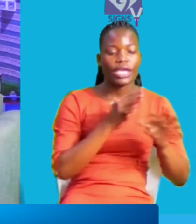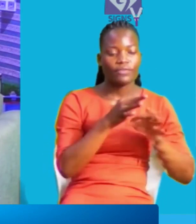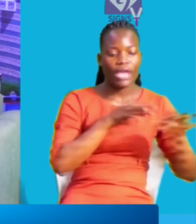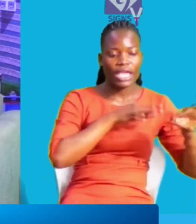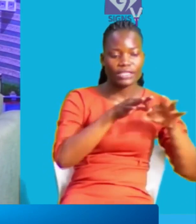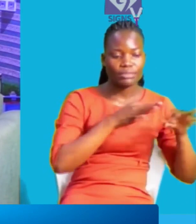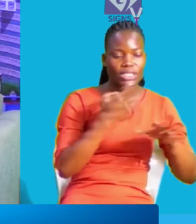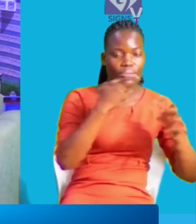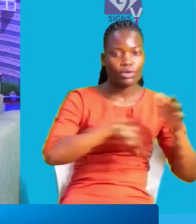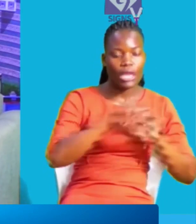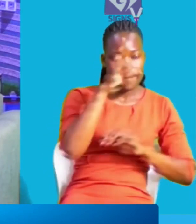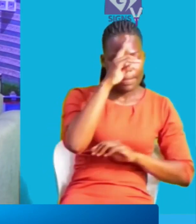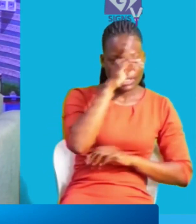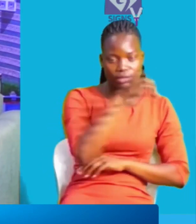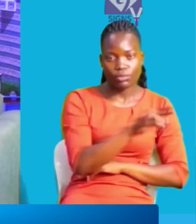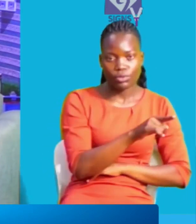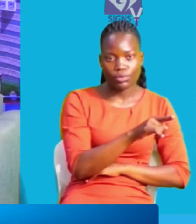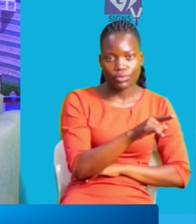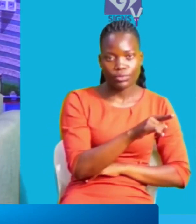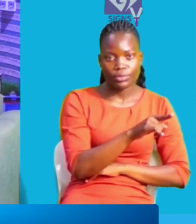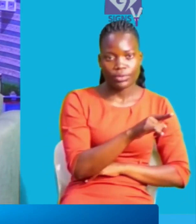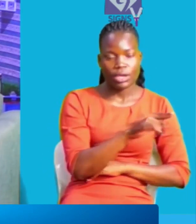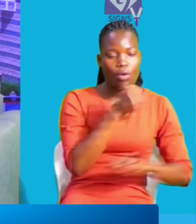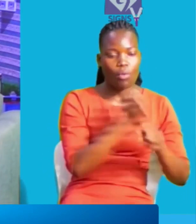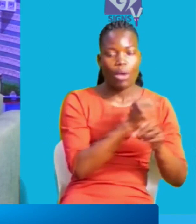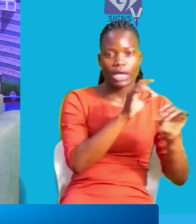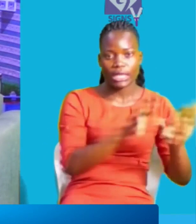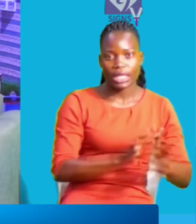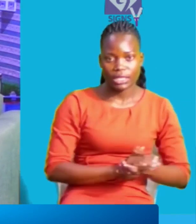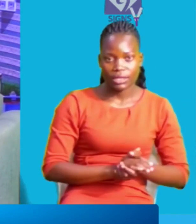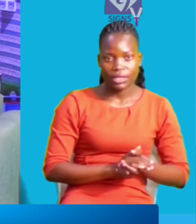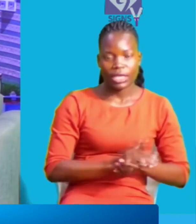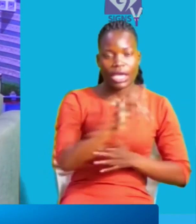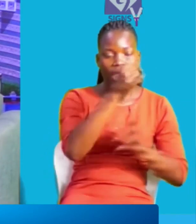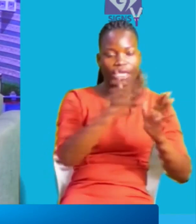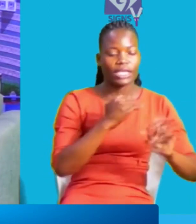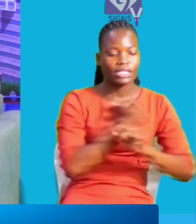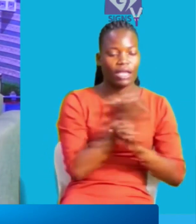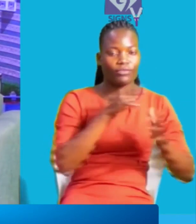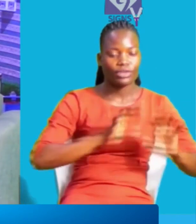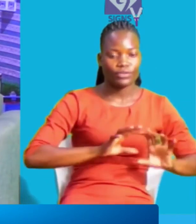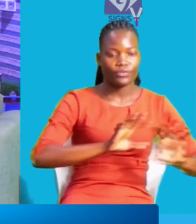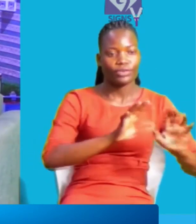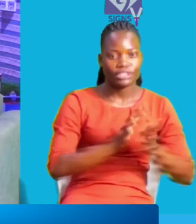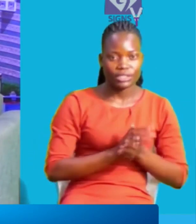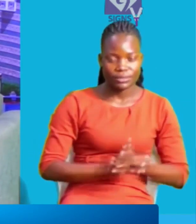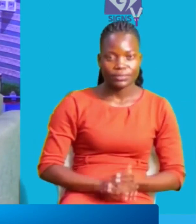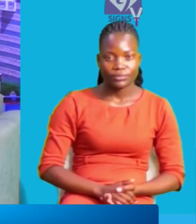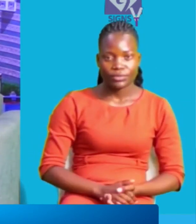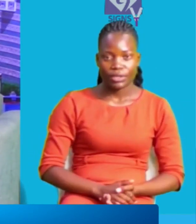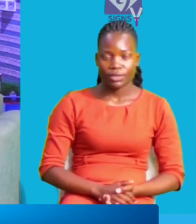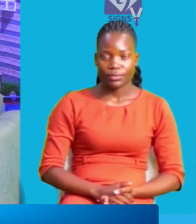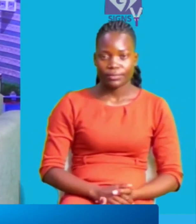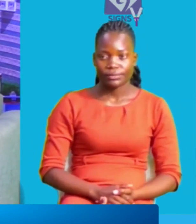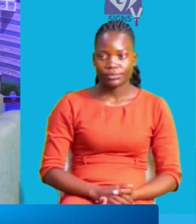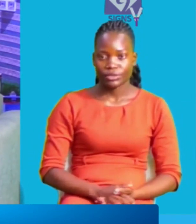mwenyewe nikikuleza hivyo utasema huyu askari ni kama hakuna kitu anafanya. Wakenya wamezoea force. Because you've used to seeing the